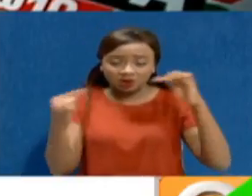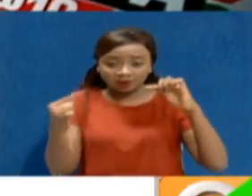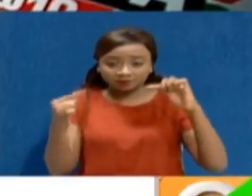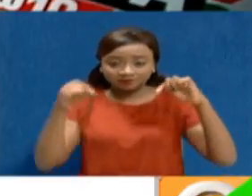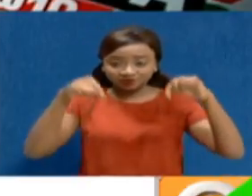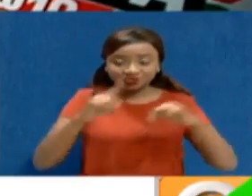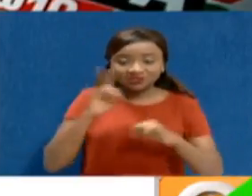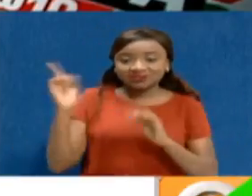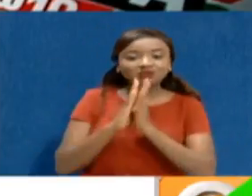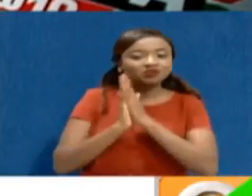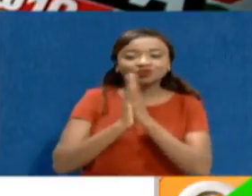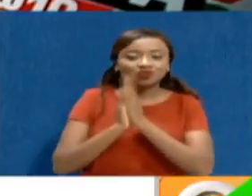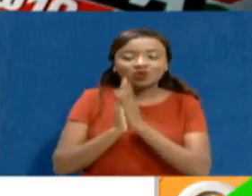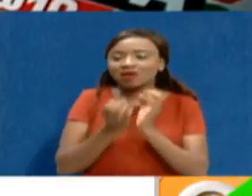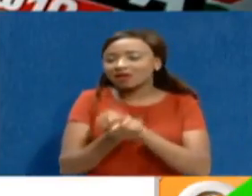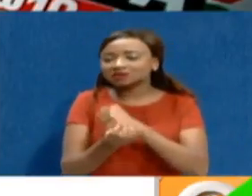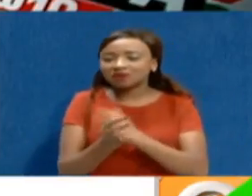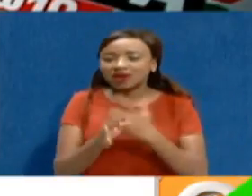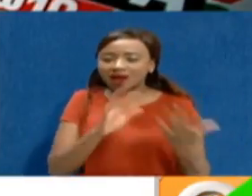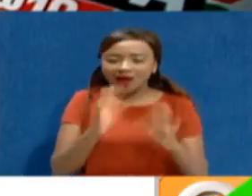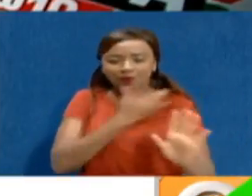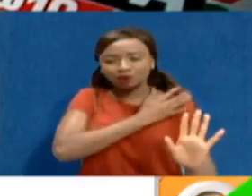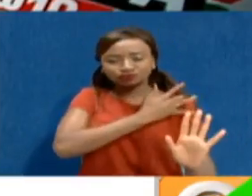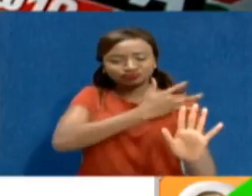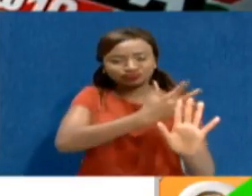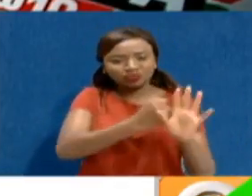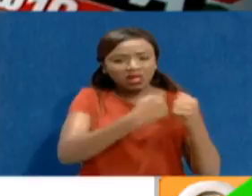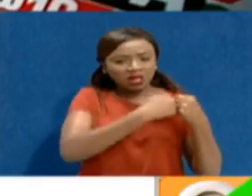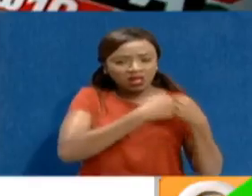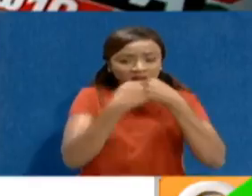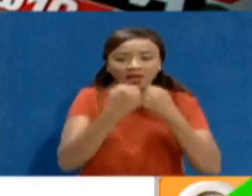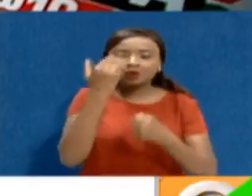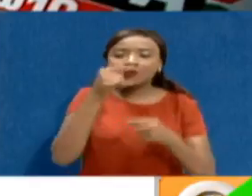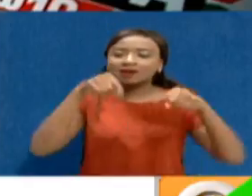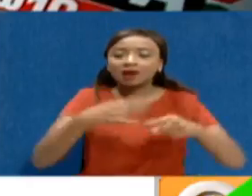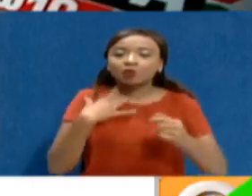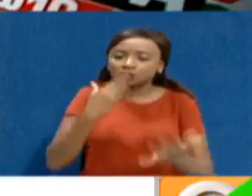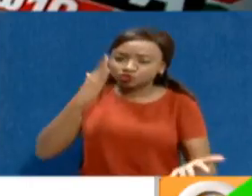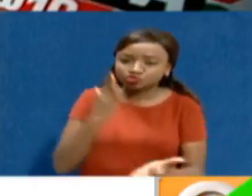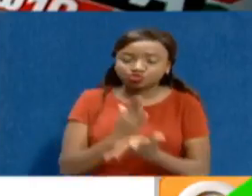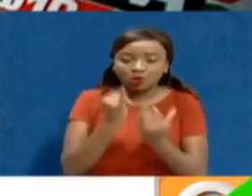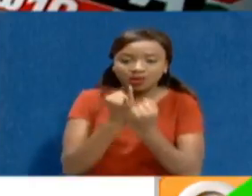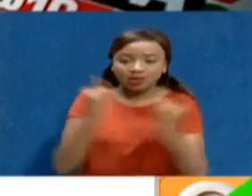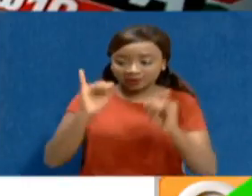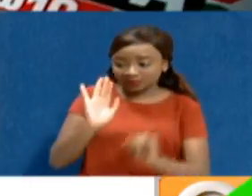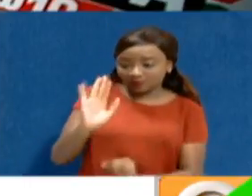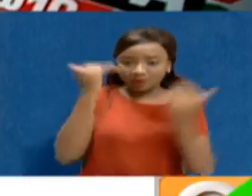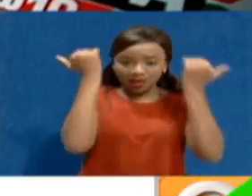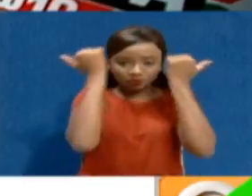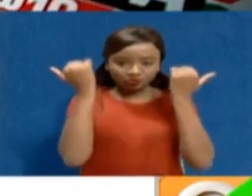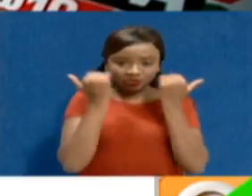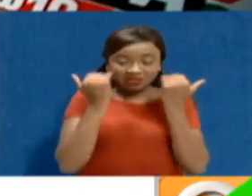tonight, our very own Waihiga Mwaura reports on the decade-long struggle and why the battle for true independence of the judiciary is